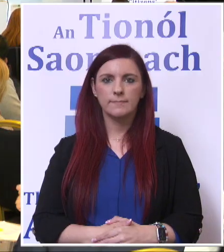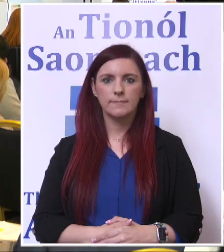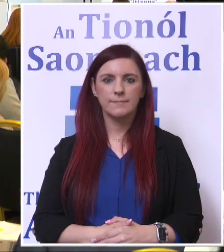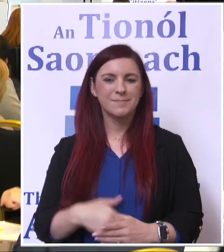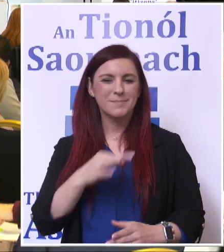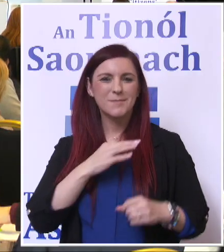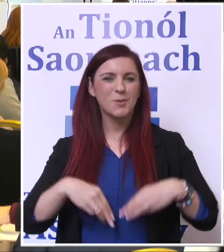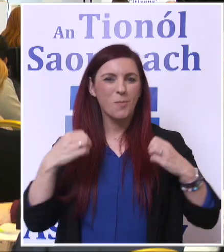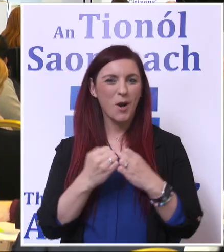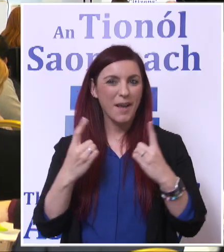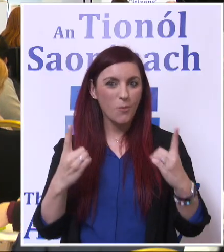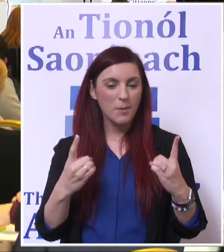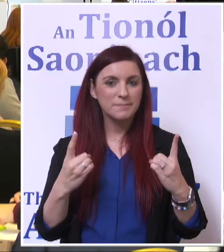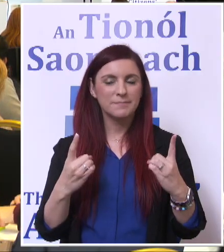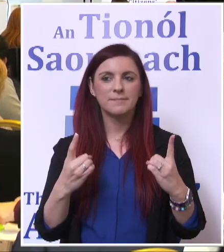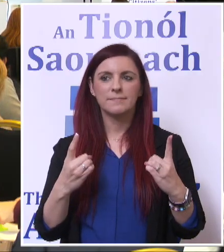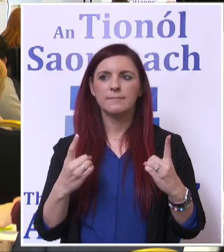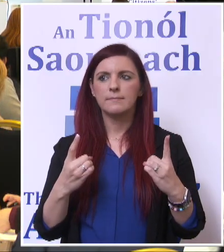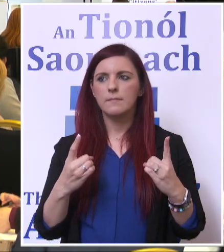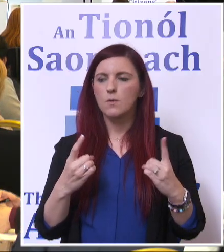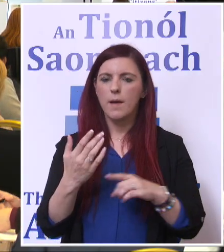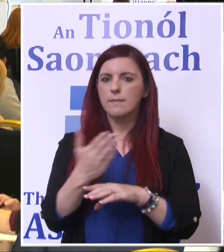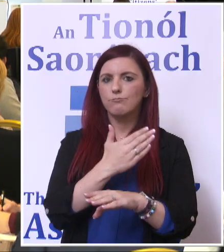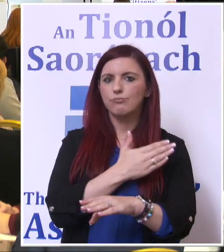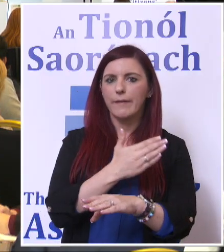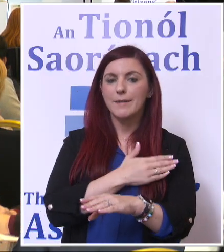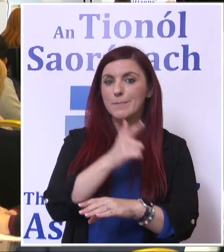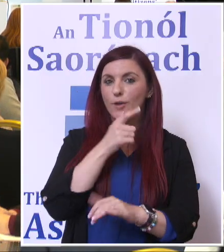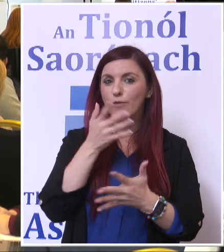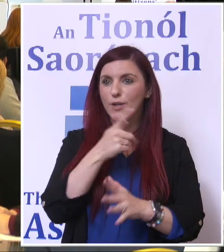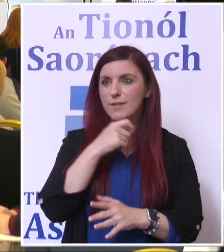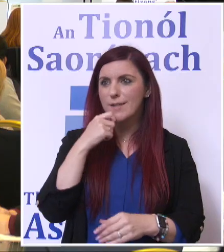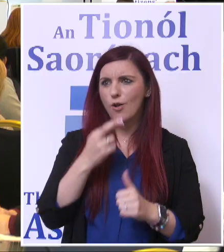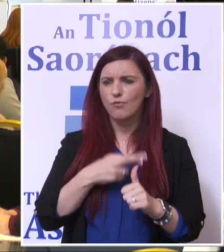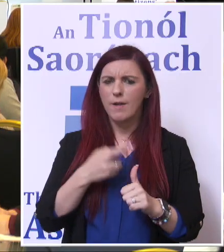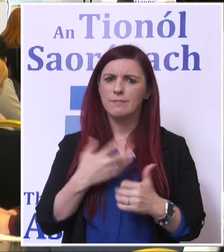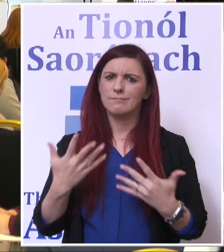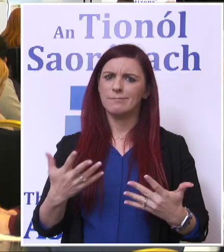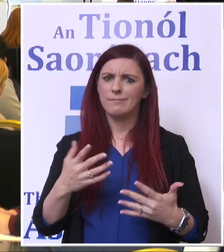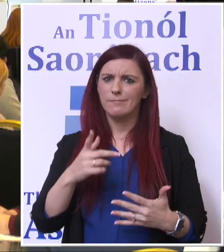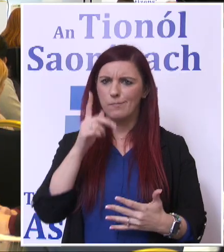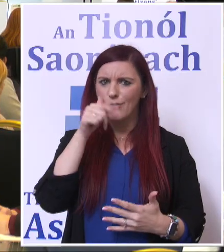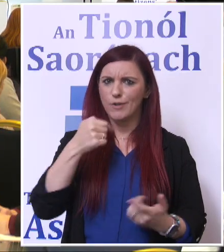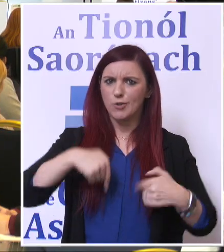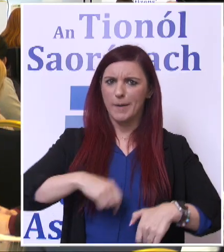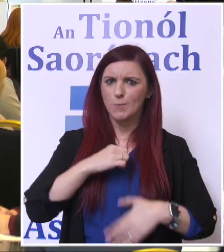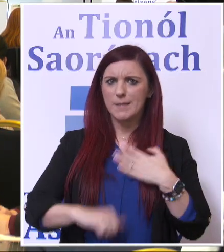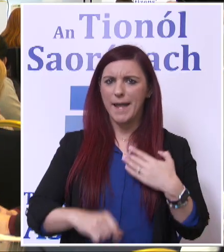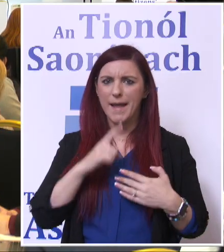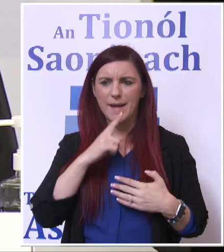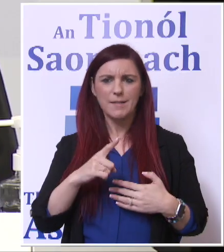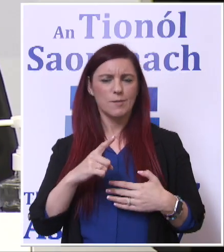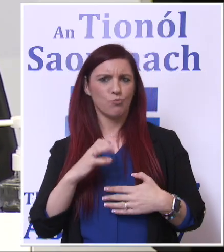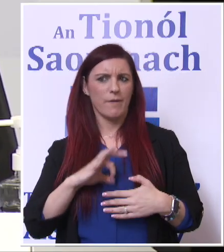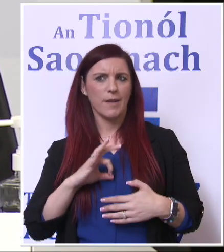Good morning, everybody. And as the previous speakers have said, it is a great privilege to be here. And indeed, it is a great